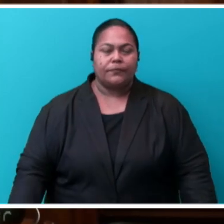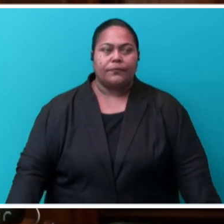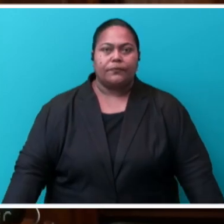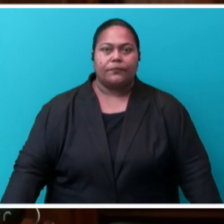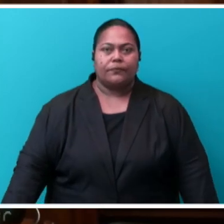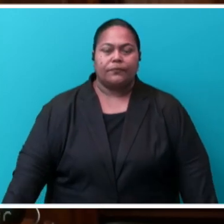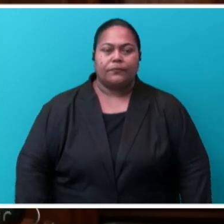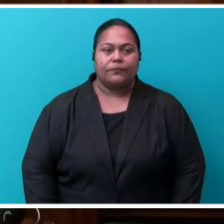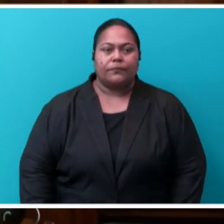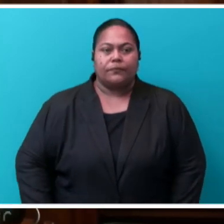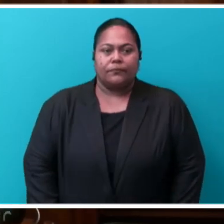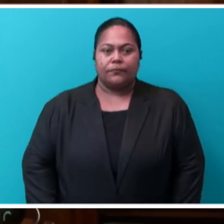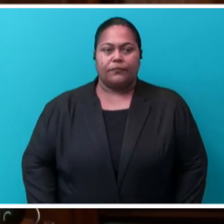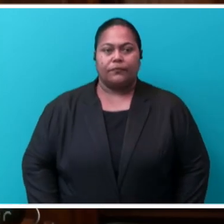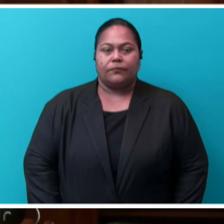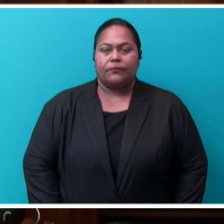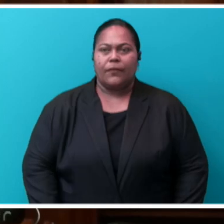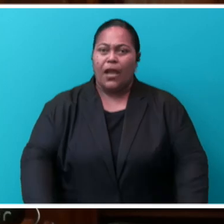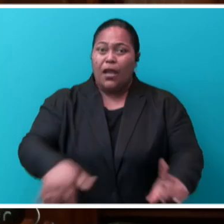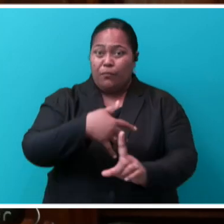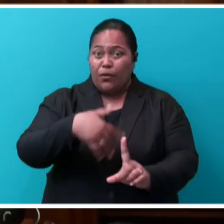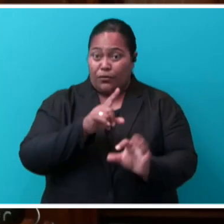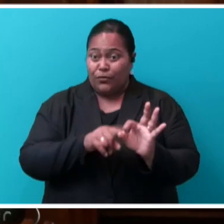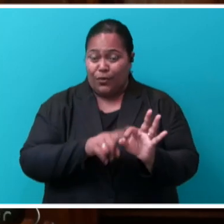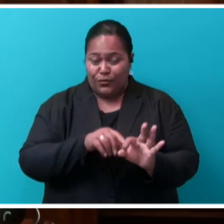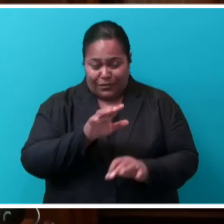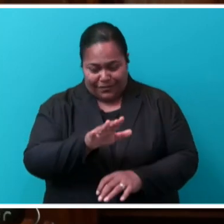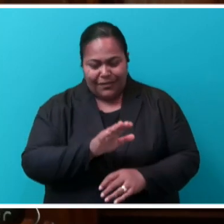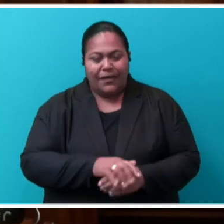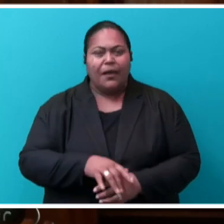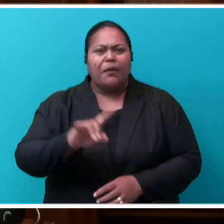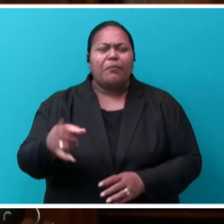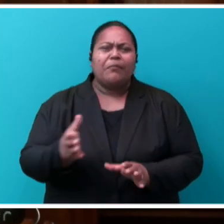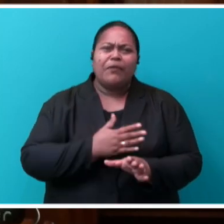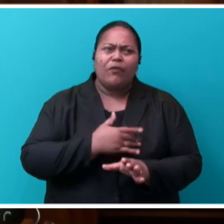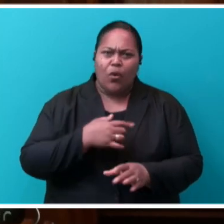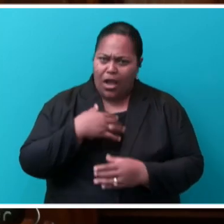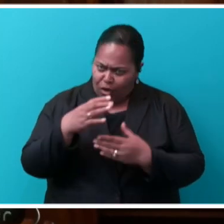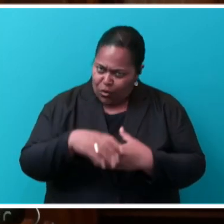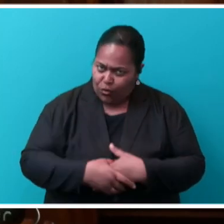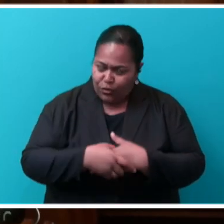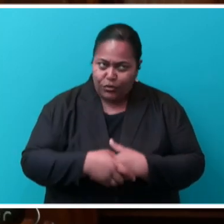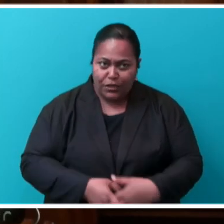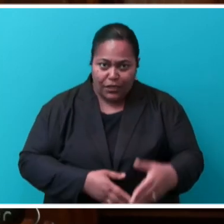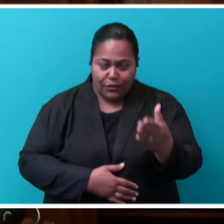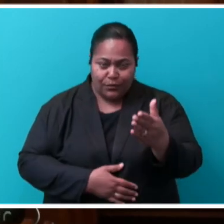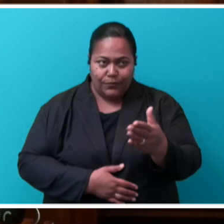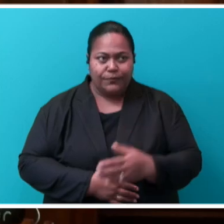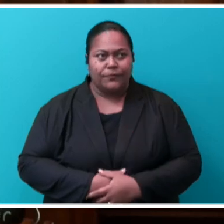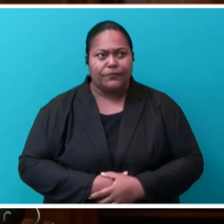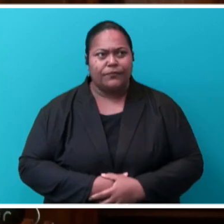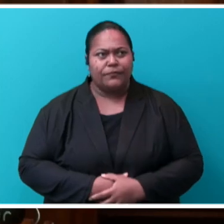a background to the question, but before that, I congratulate you for first